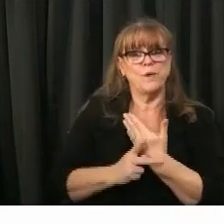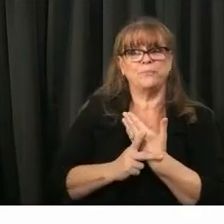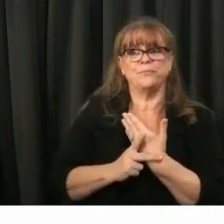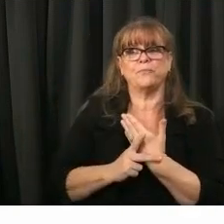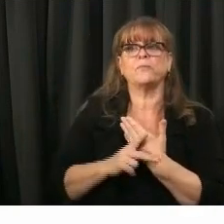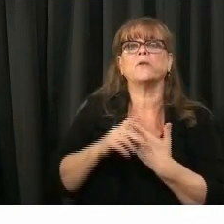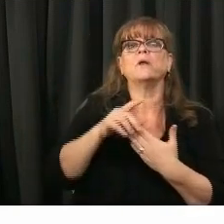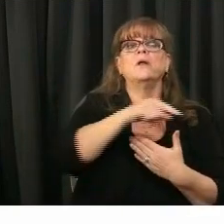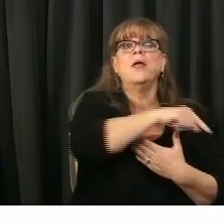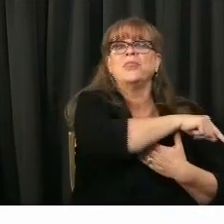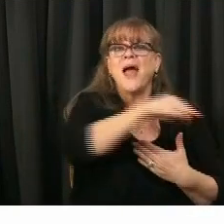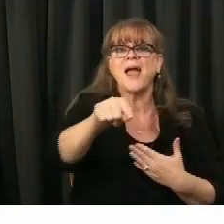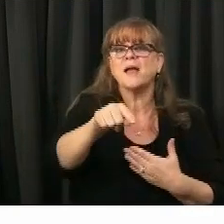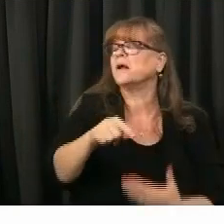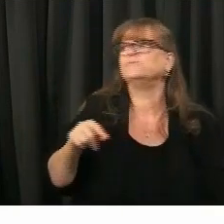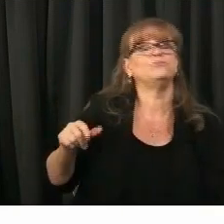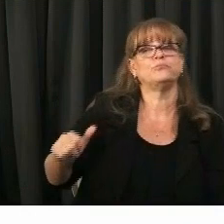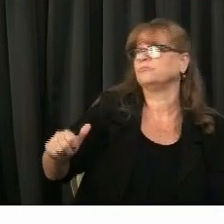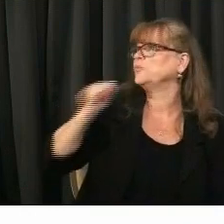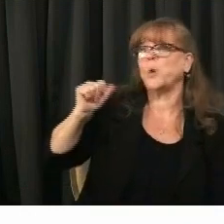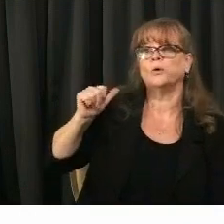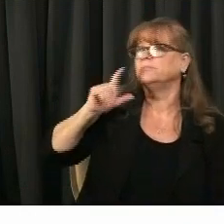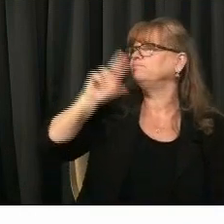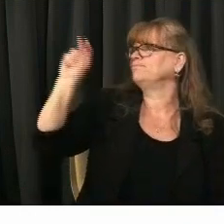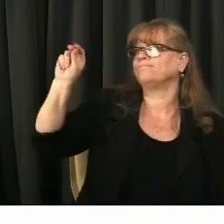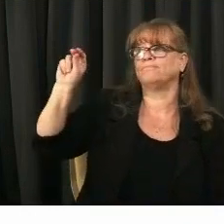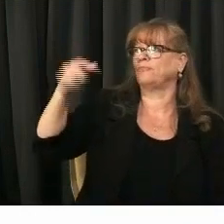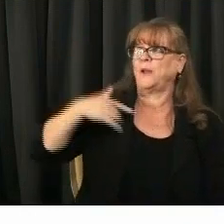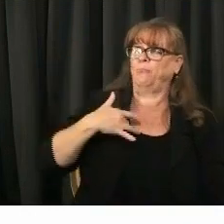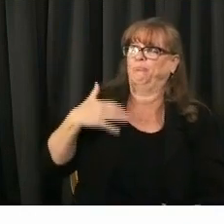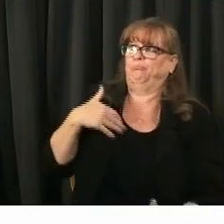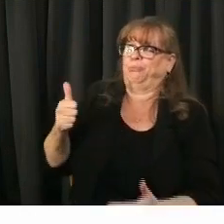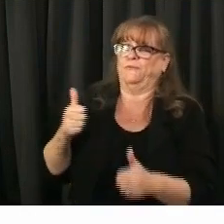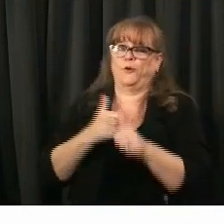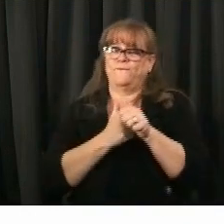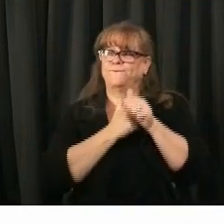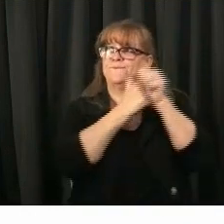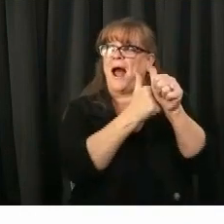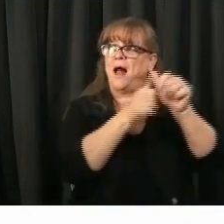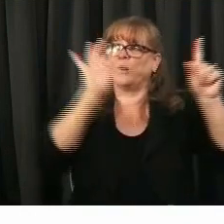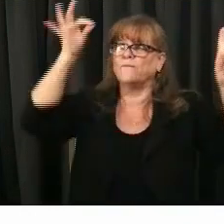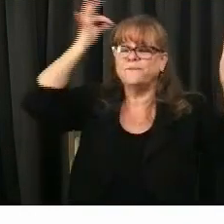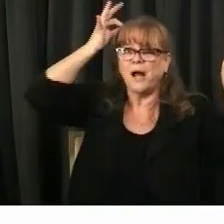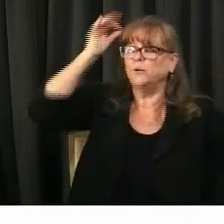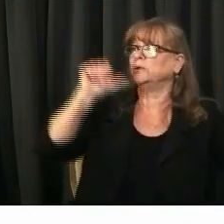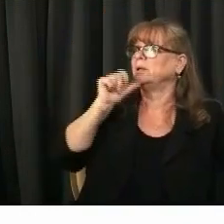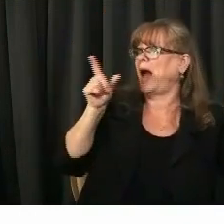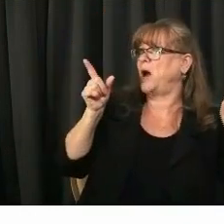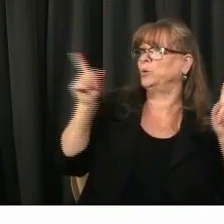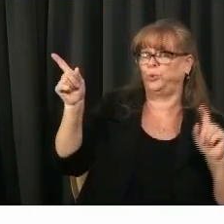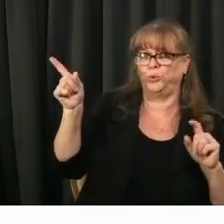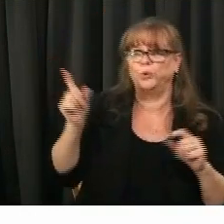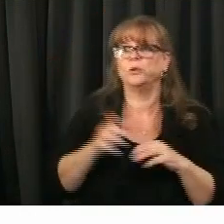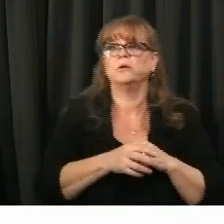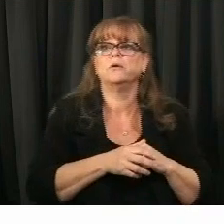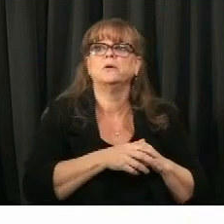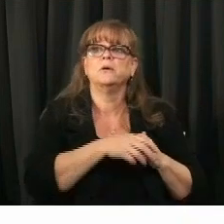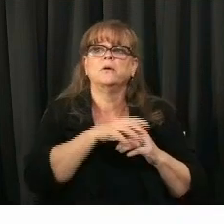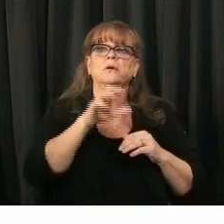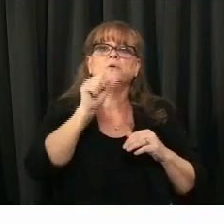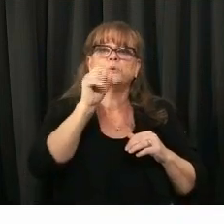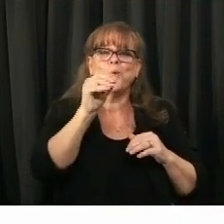are keeping with the federal contract and program. We're also reaching out to the few facilities in our state that did not get scheduled with CVS